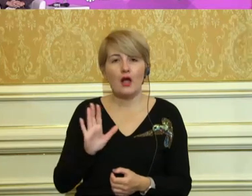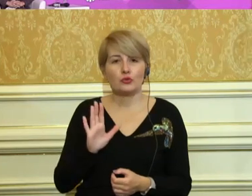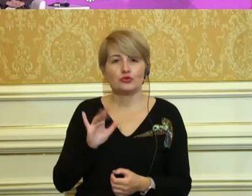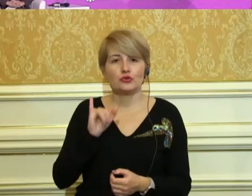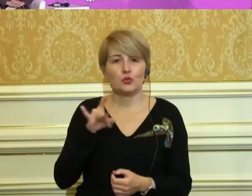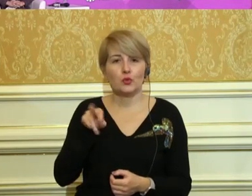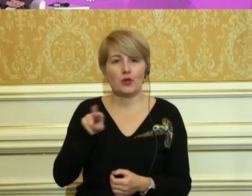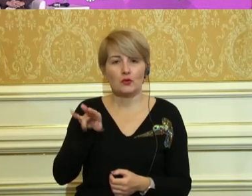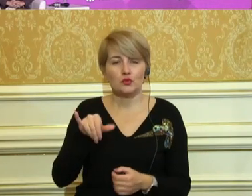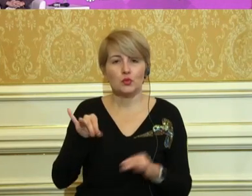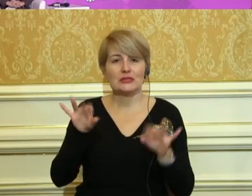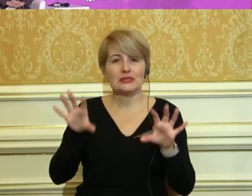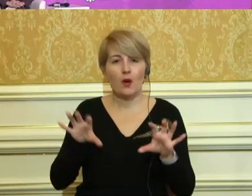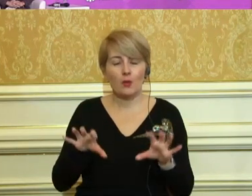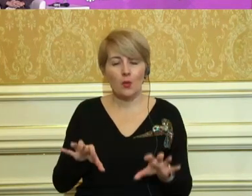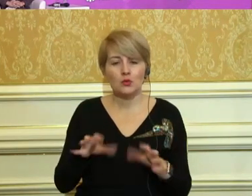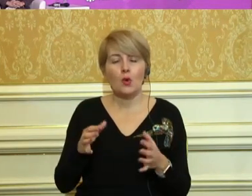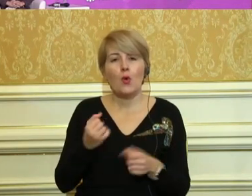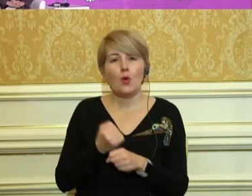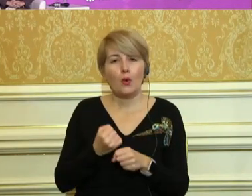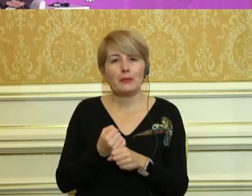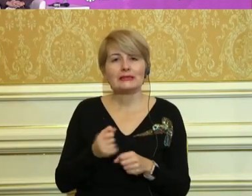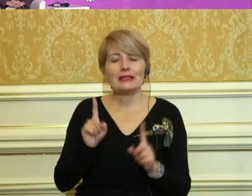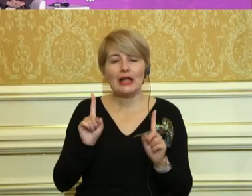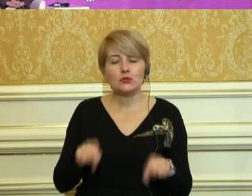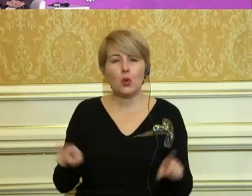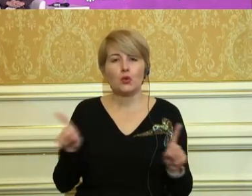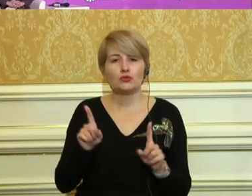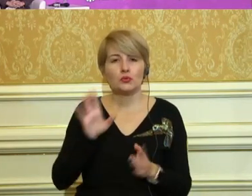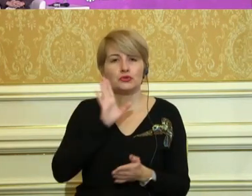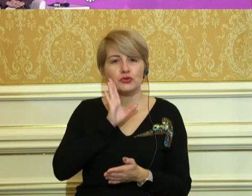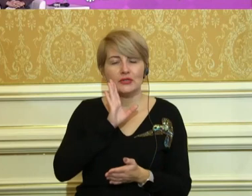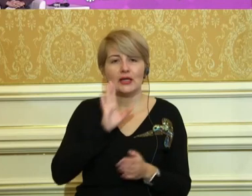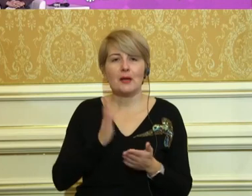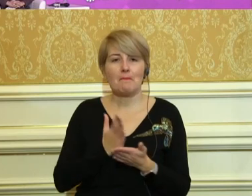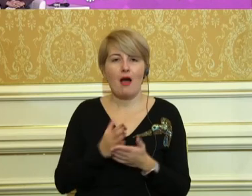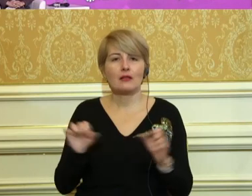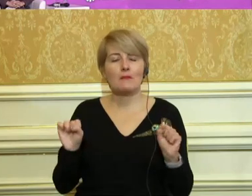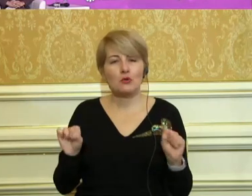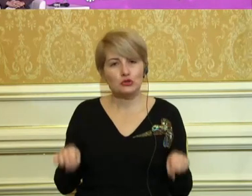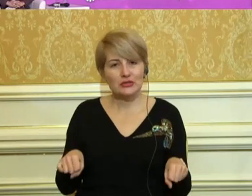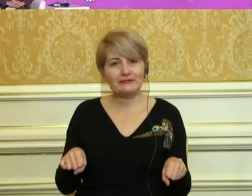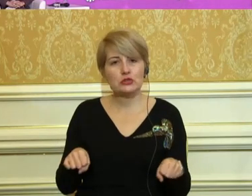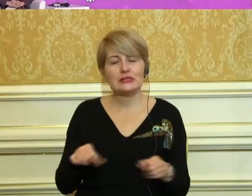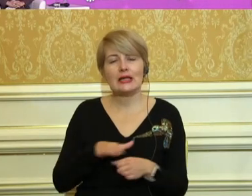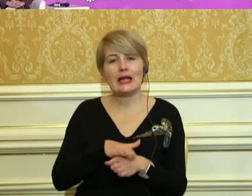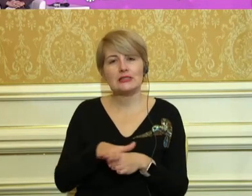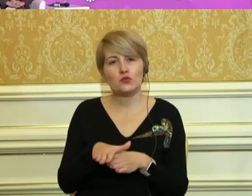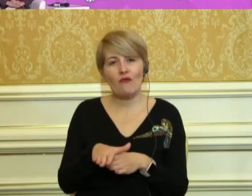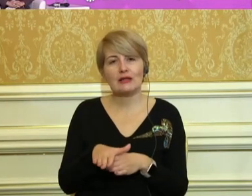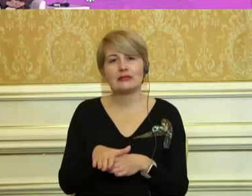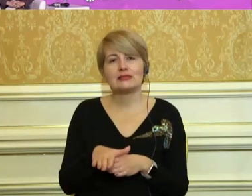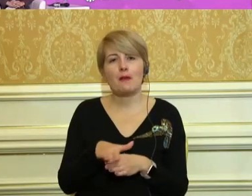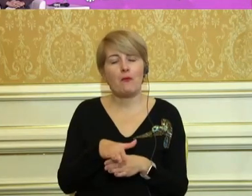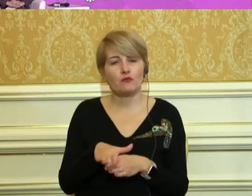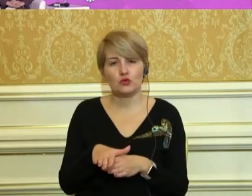do without accepting some activities from the government of the law? What the mayor can do